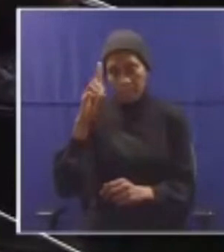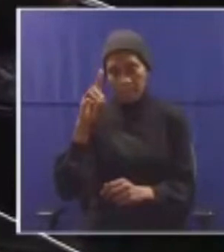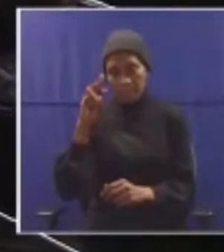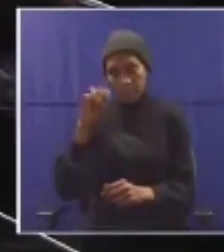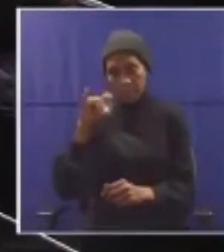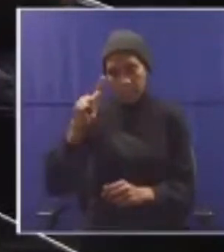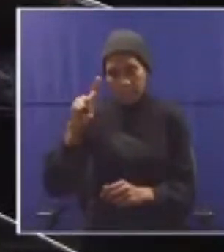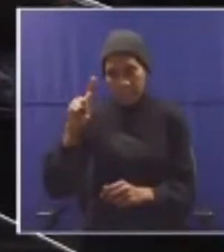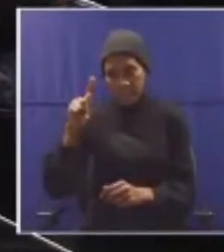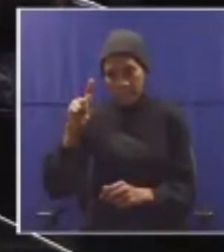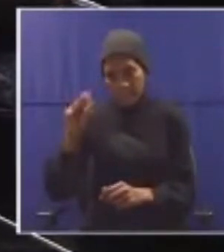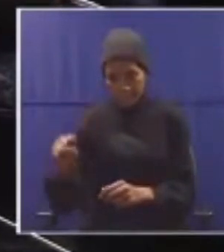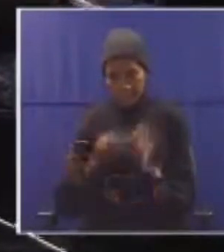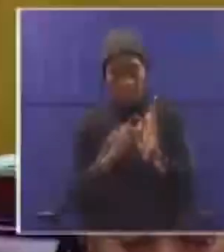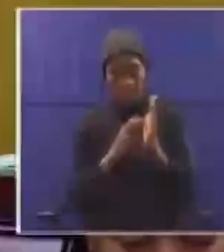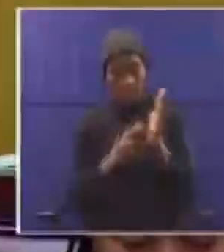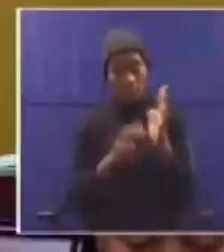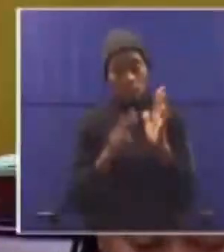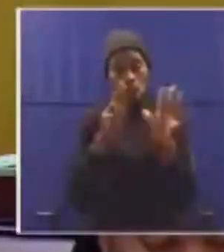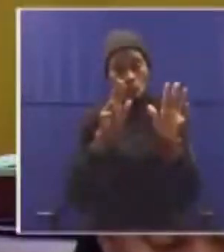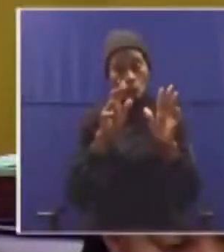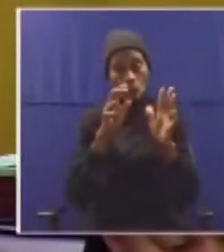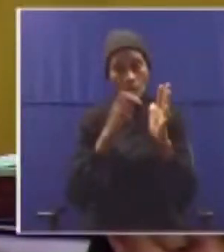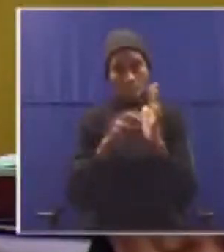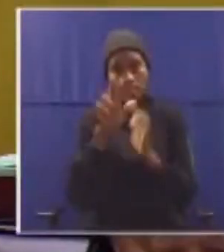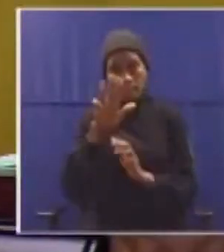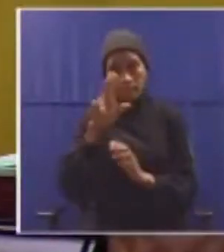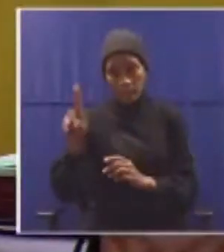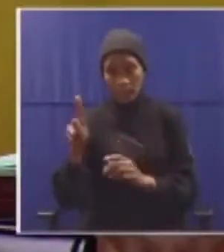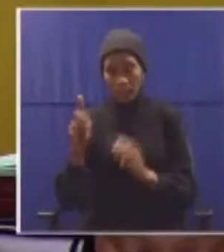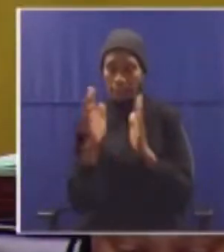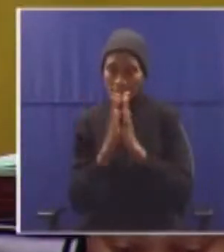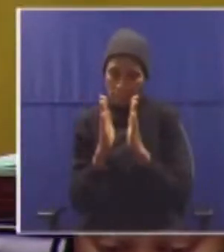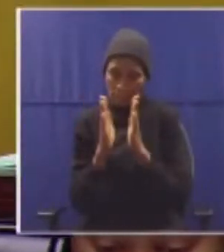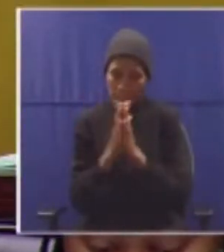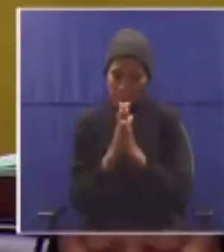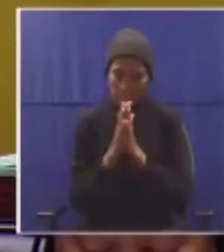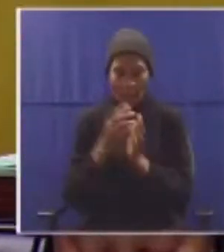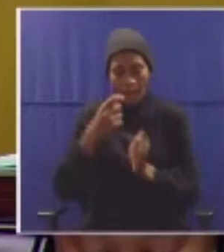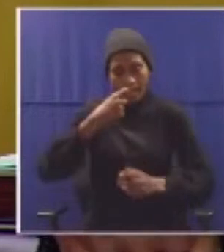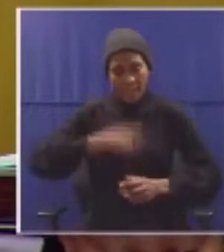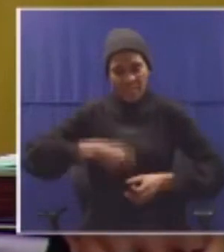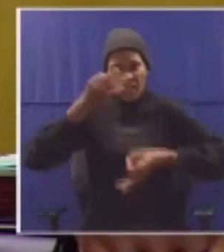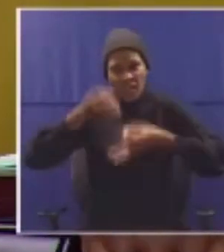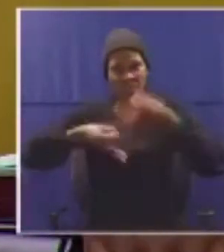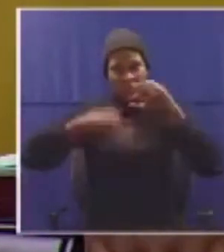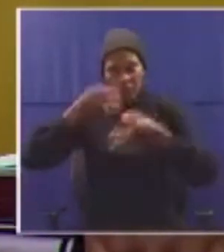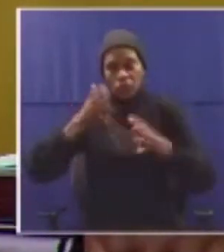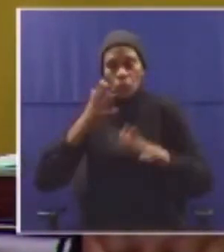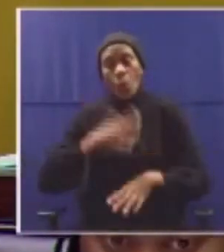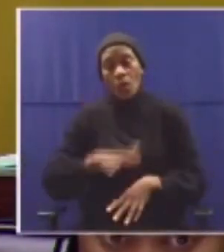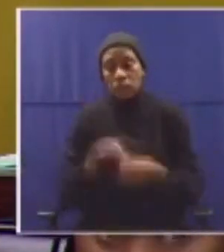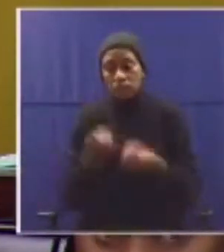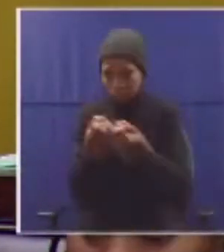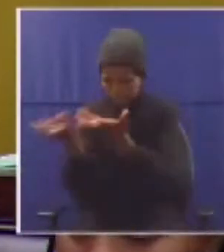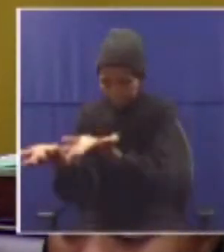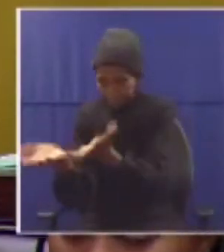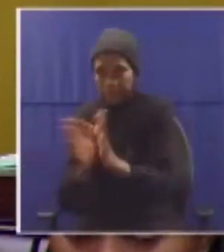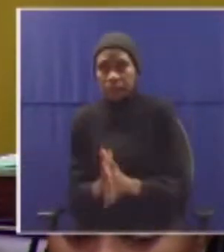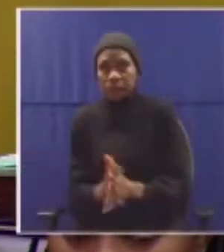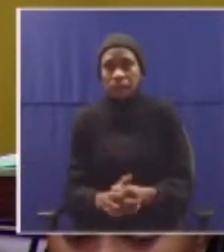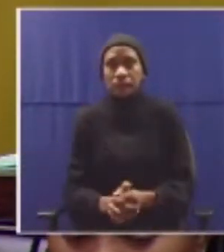Rule 91 has requested an opportunity for a personal explanation to the House. The Honorable Hendricks.